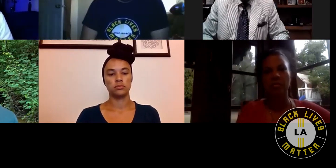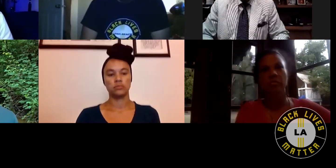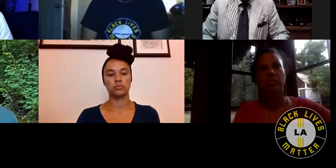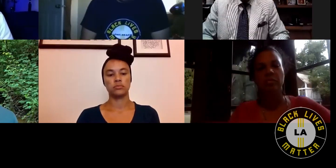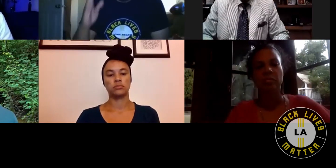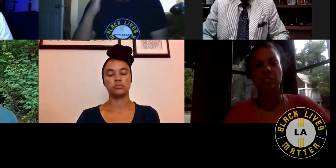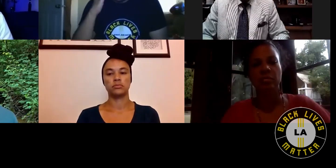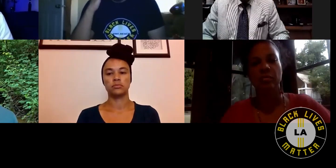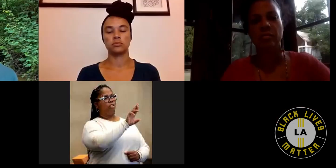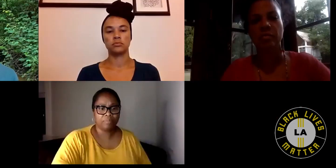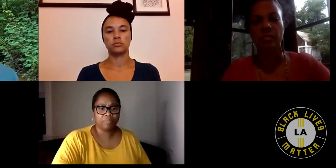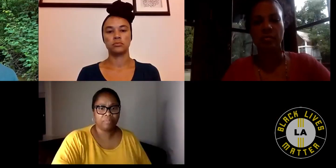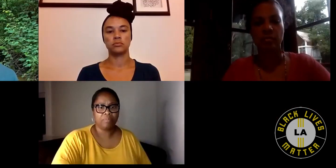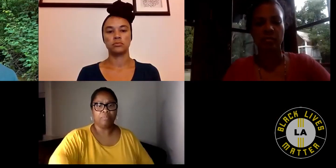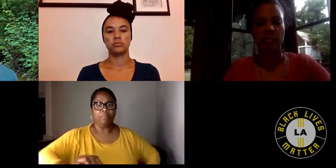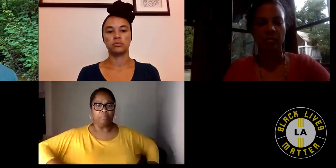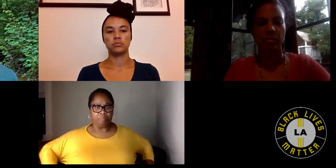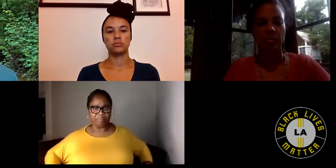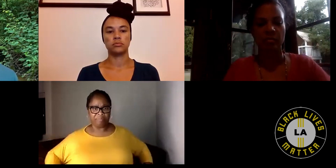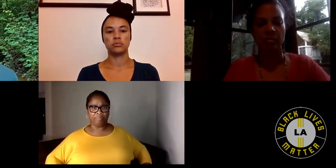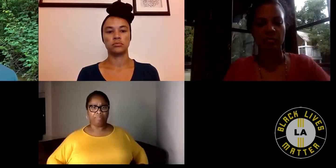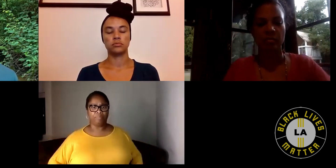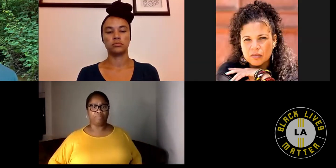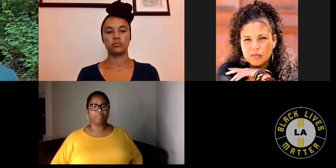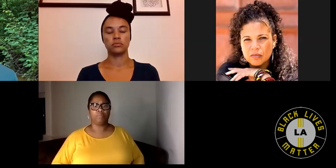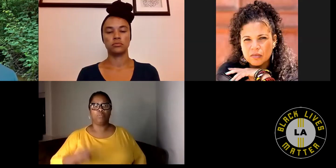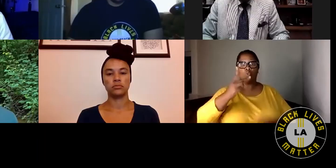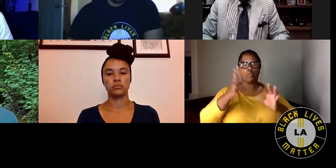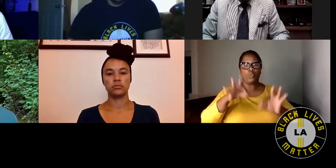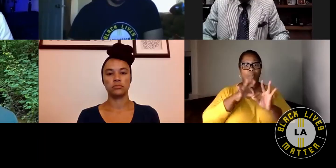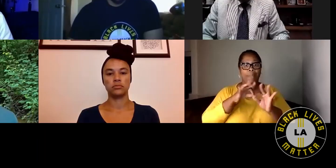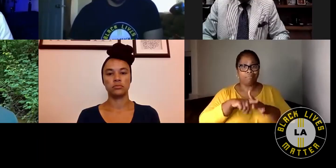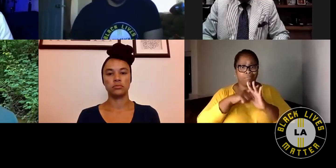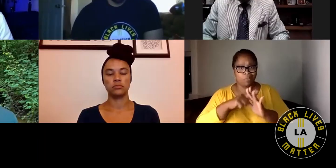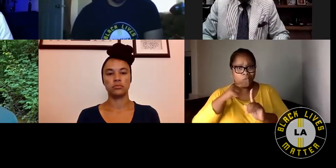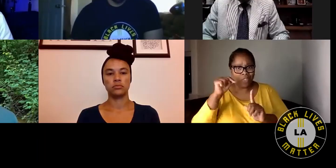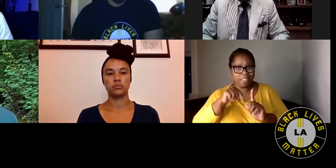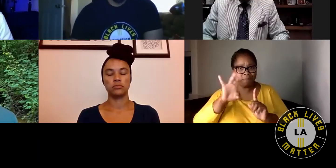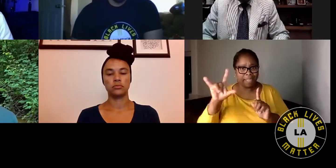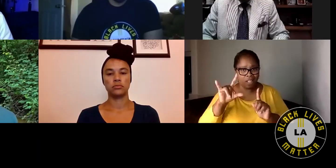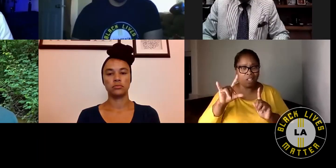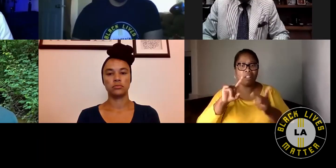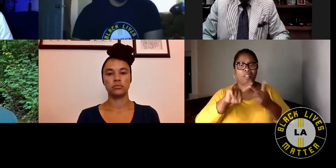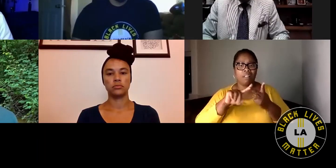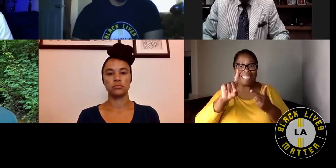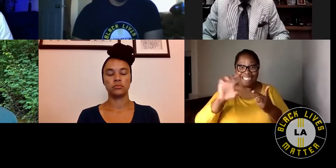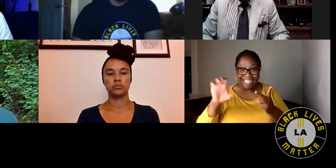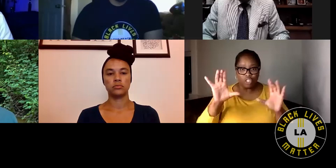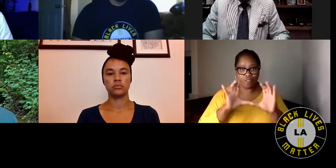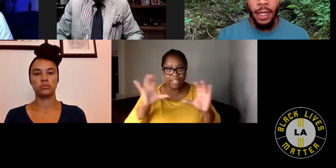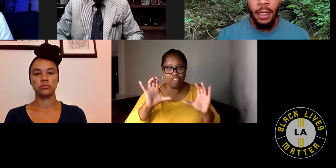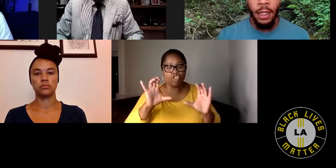main triggers for this bill and for decertification currently are if you're fired for what's called